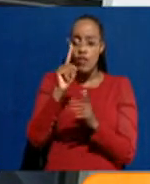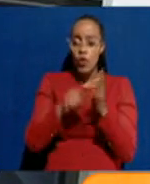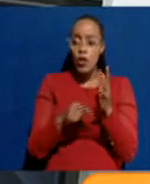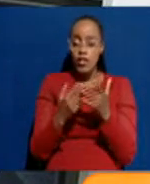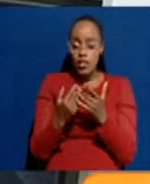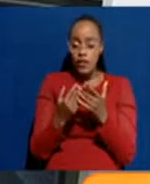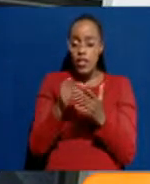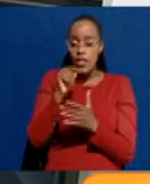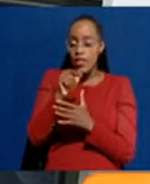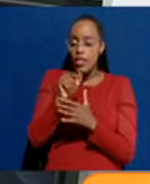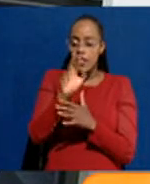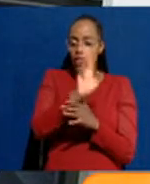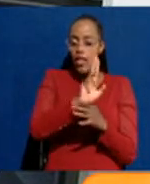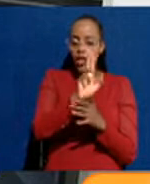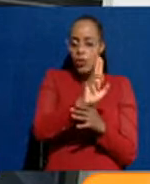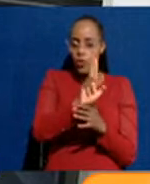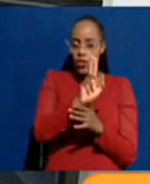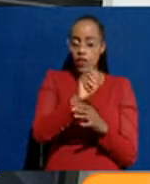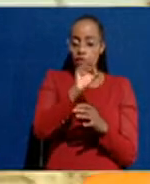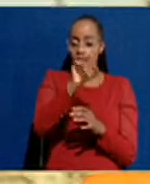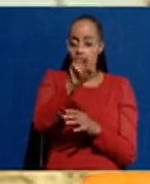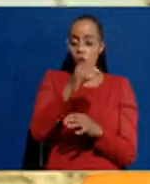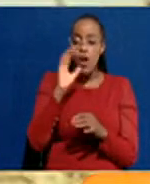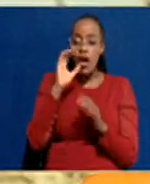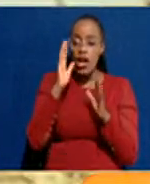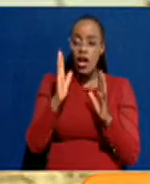his average consumption? Mm-hmm. You know, if you are a